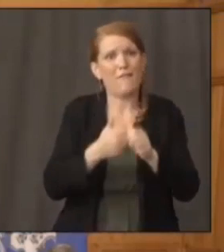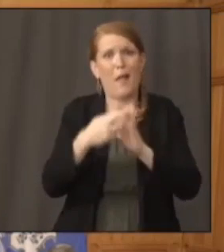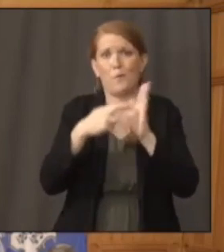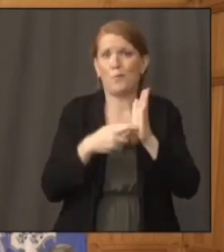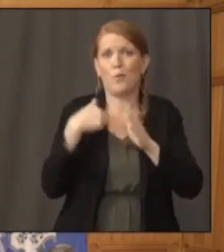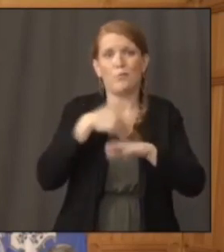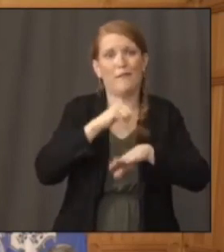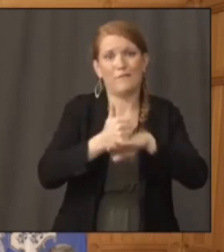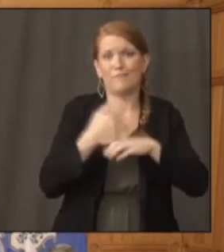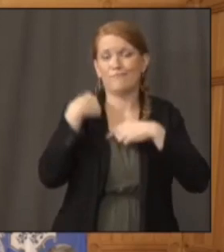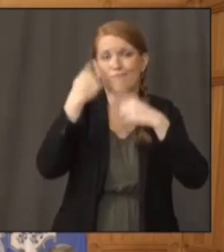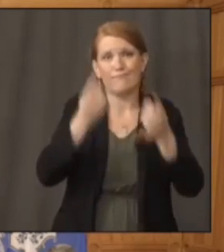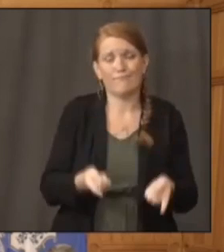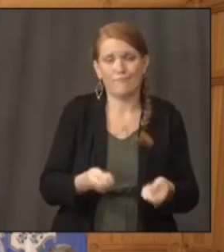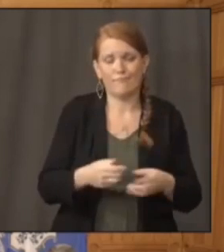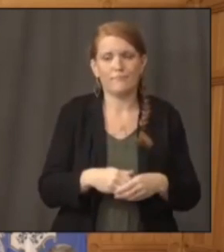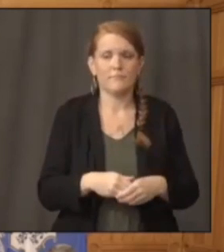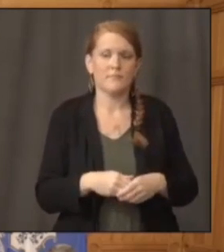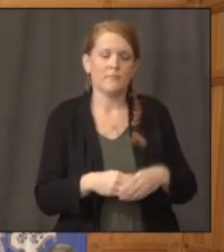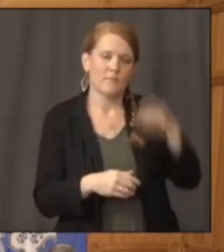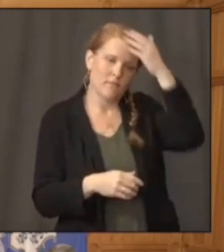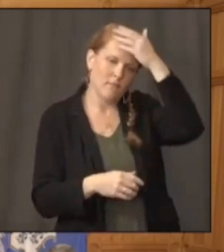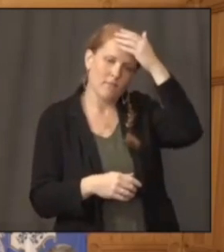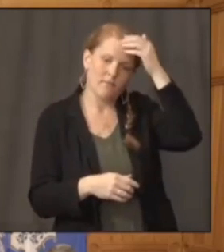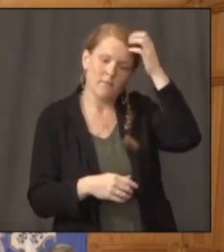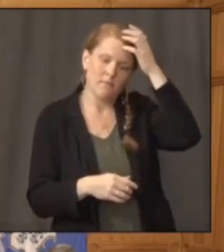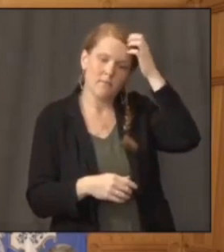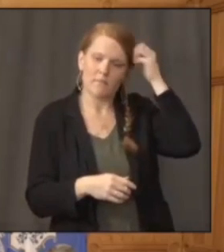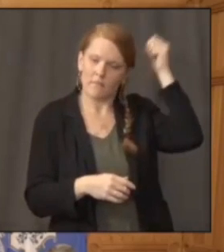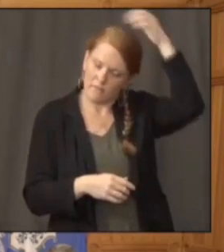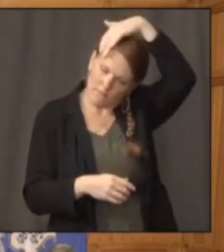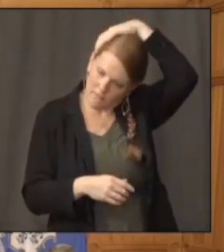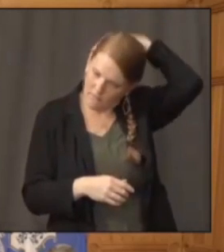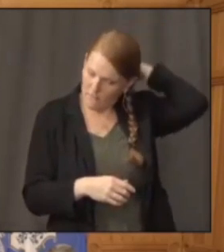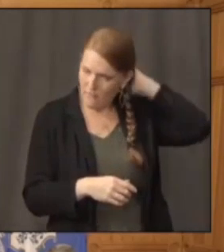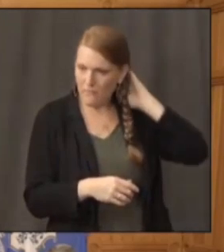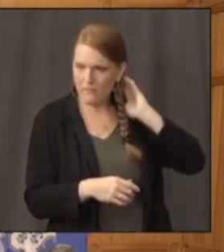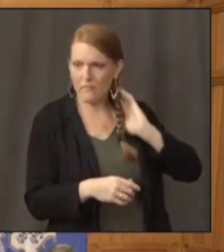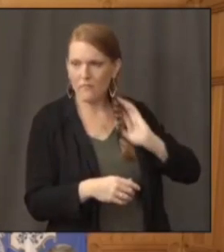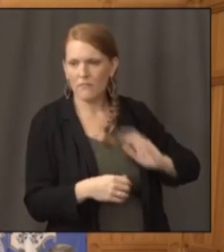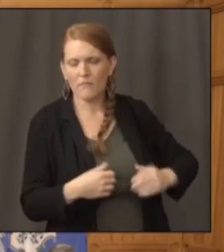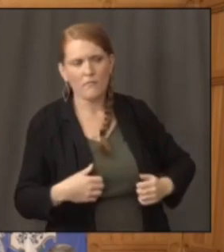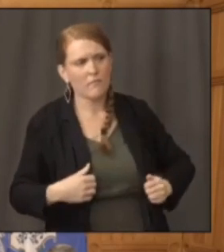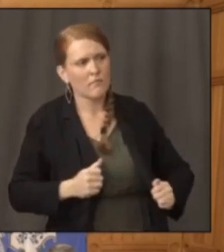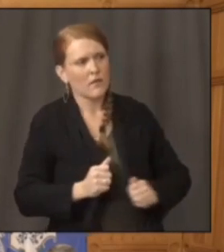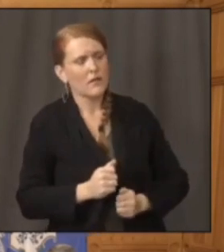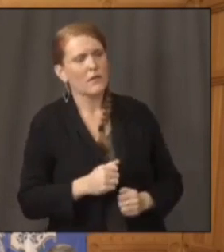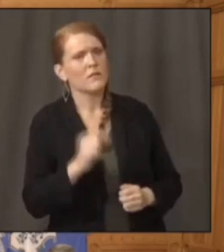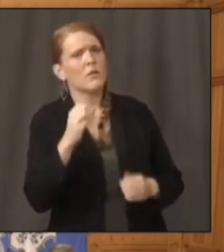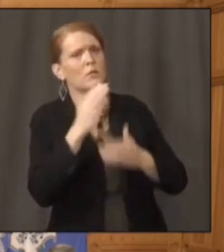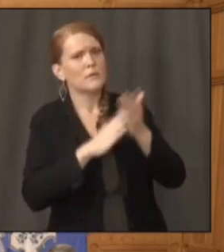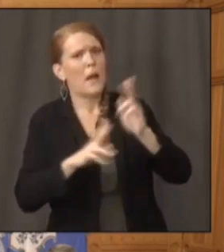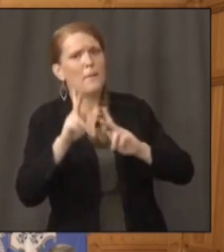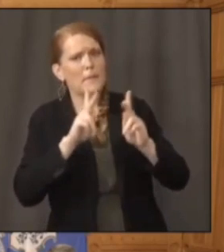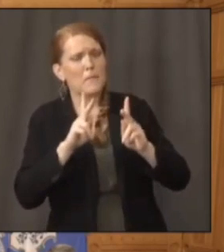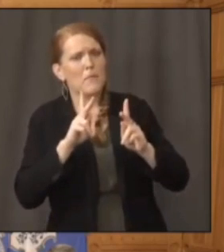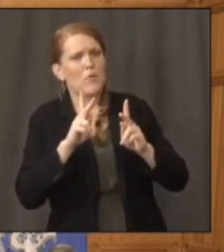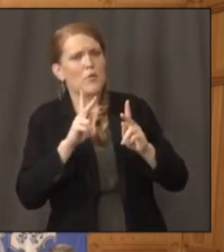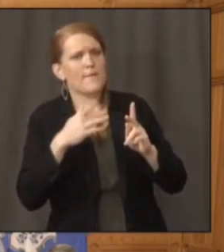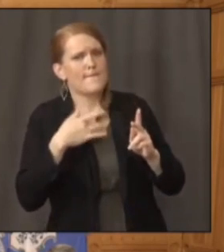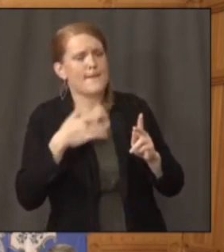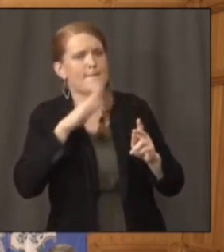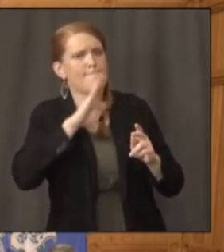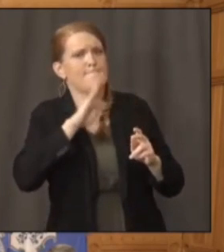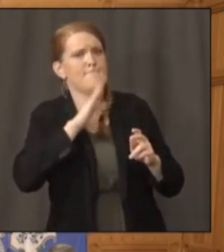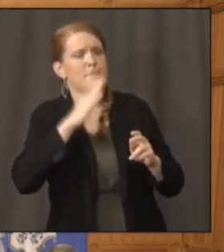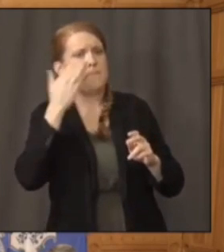And just a second, there was a feeling, at least among some of them, that the rules have created somewhat of a system of winners and losers, with some